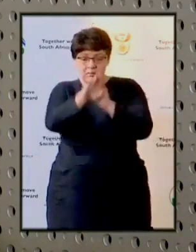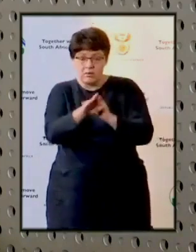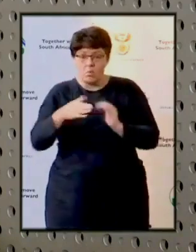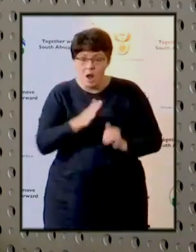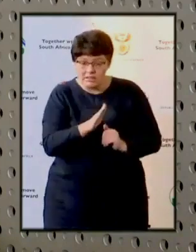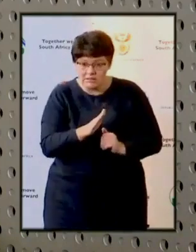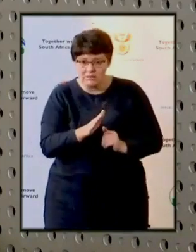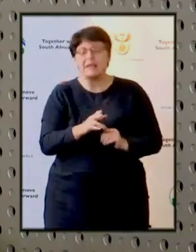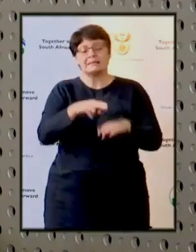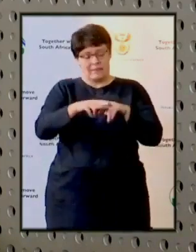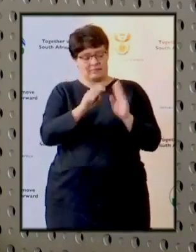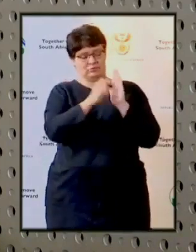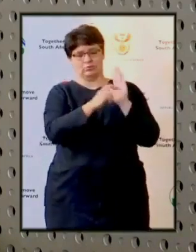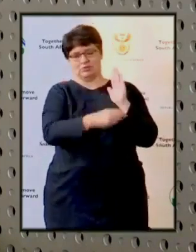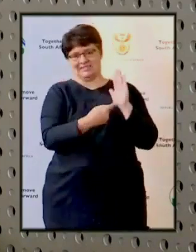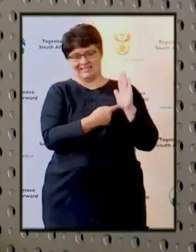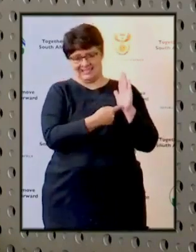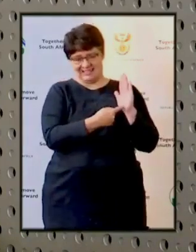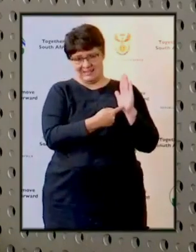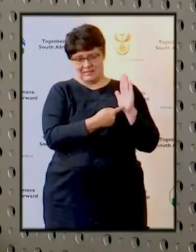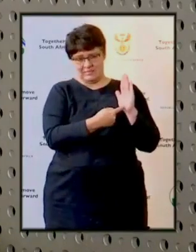under conditions that